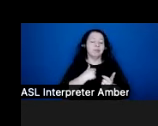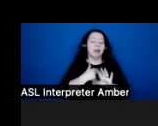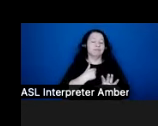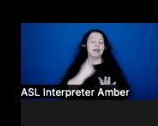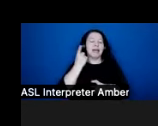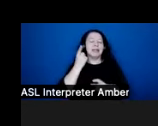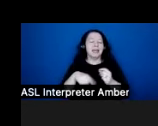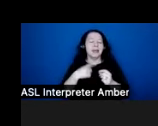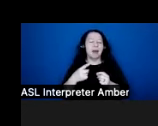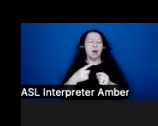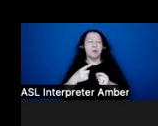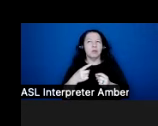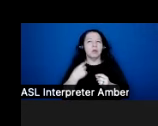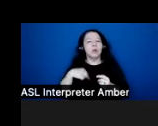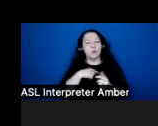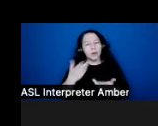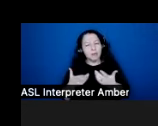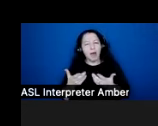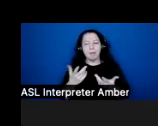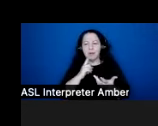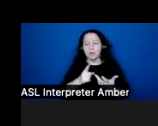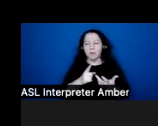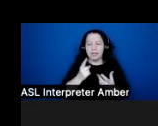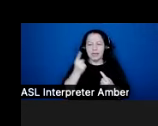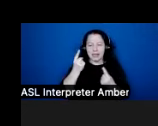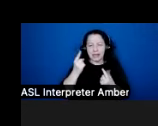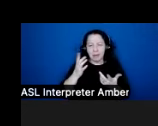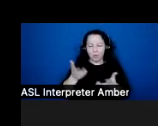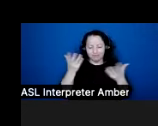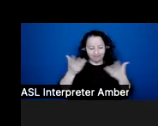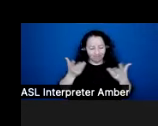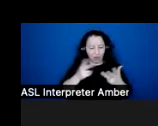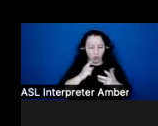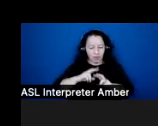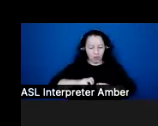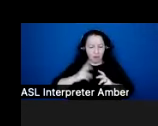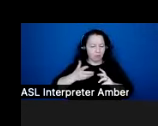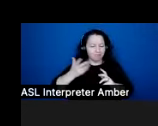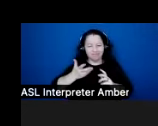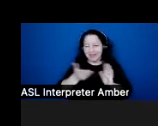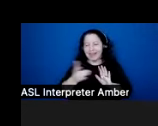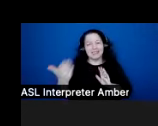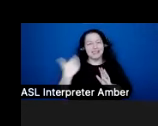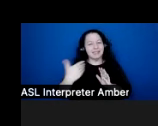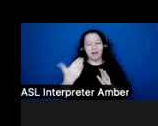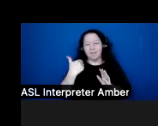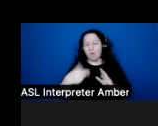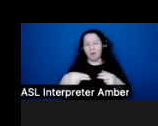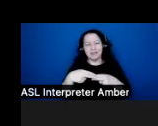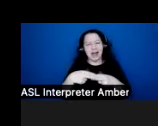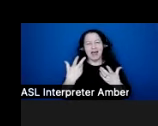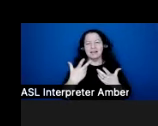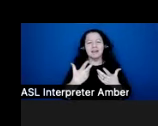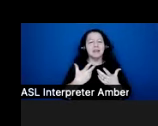thinking about how we might be looking at things like again, like what we talked about on the previous slide with like working around like rides